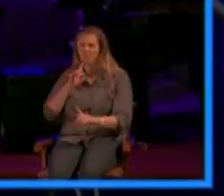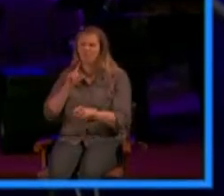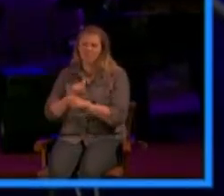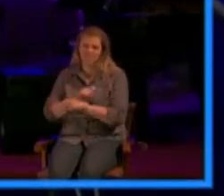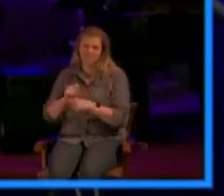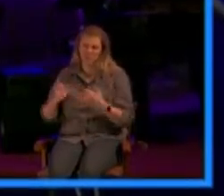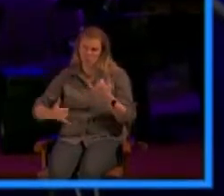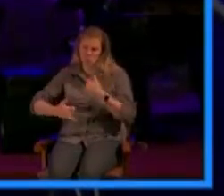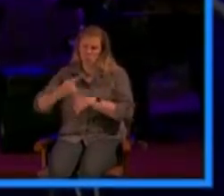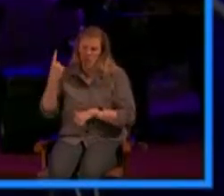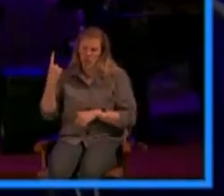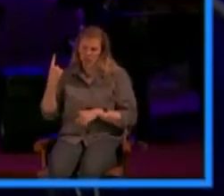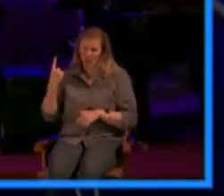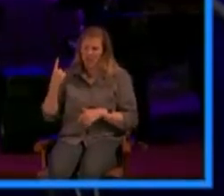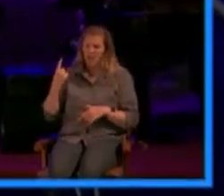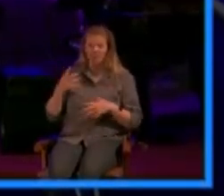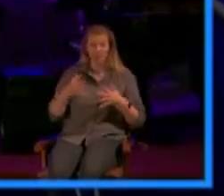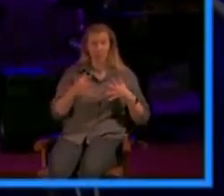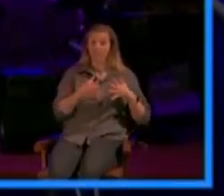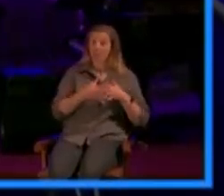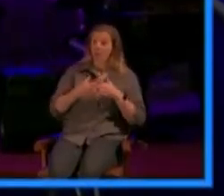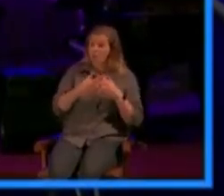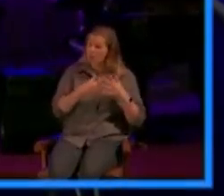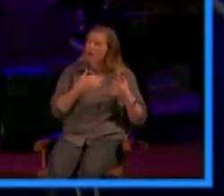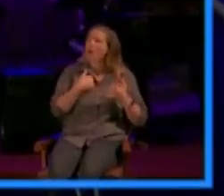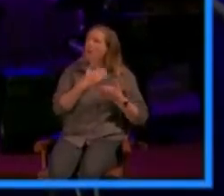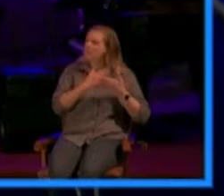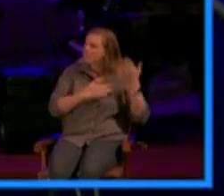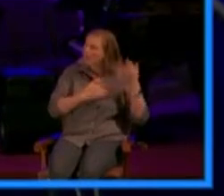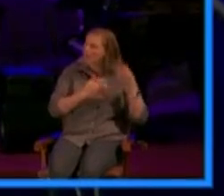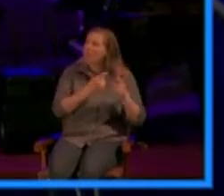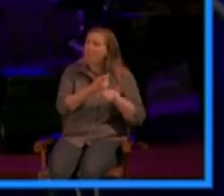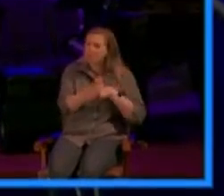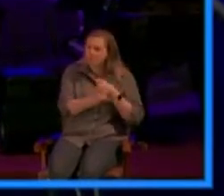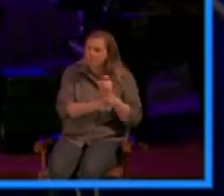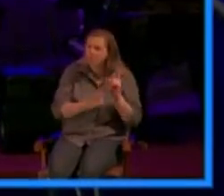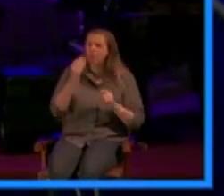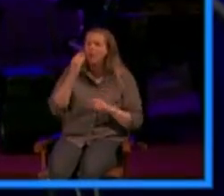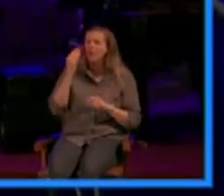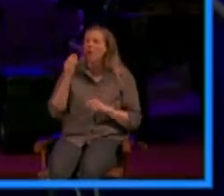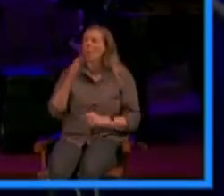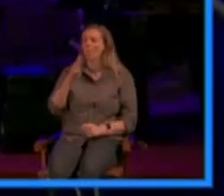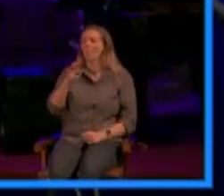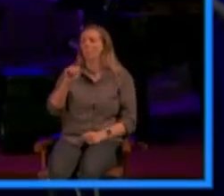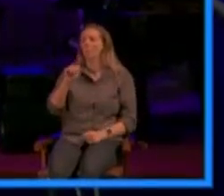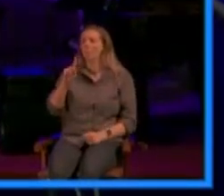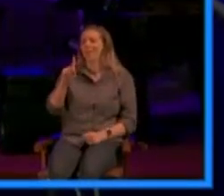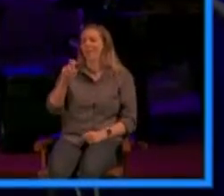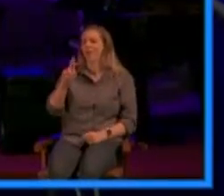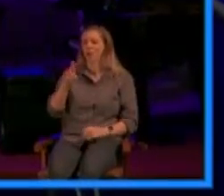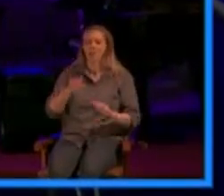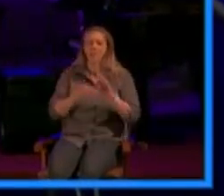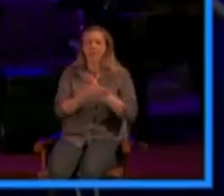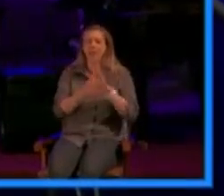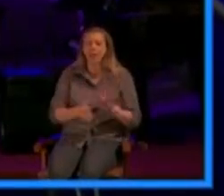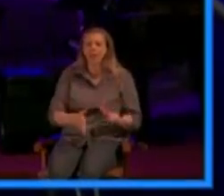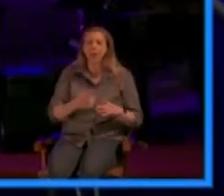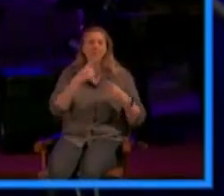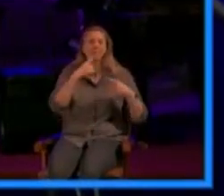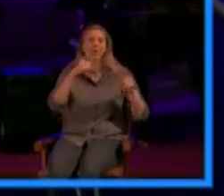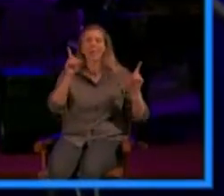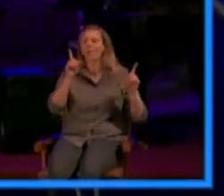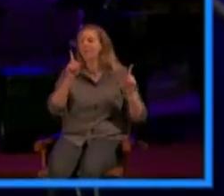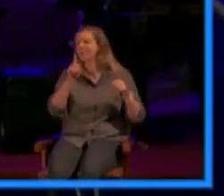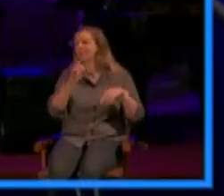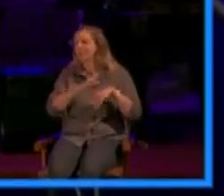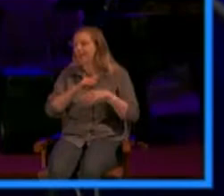from bakers and florists who've been sued because they refused to participate in weddings where they would have had to compromise their biblical convictions